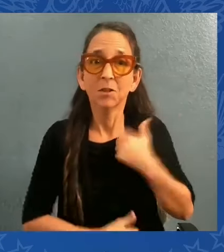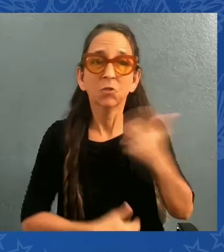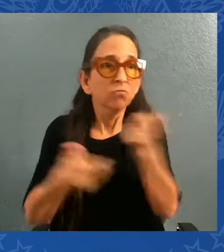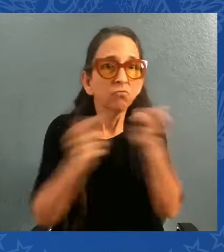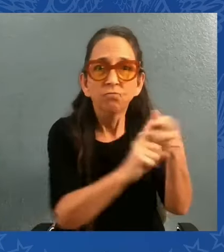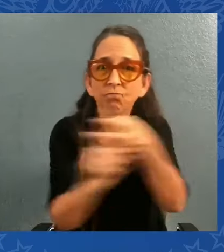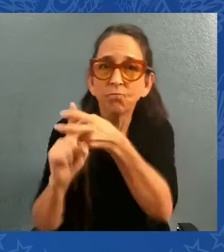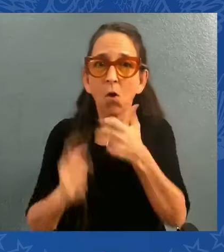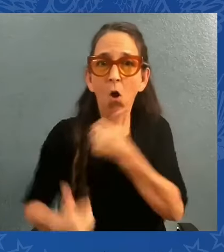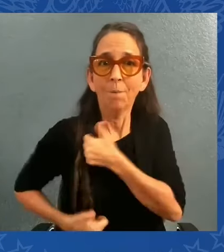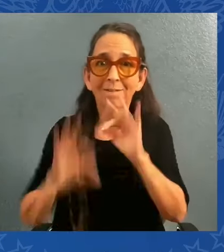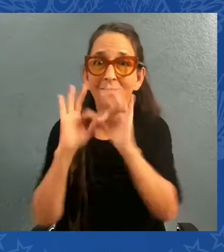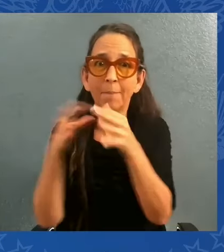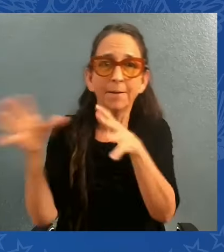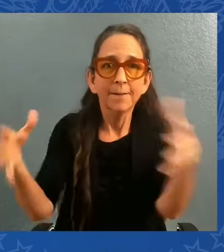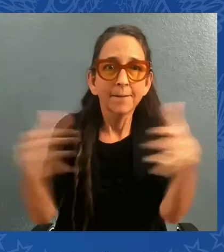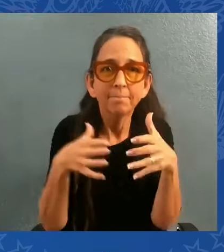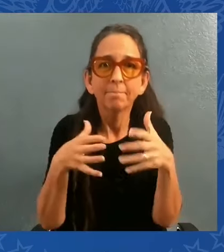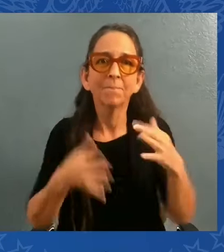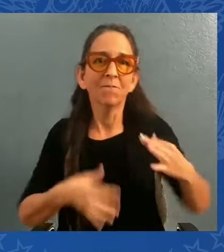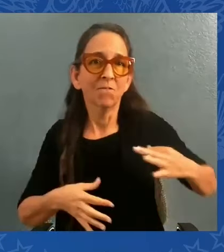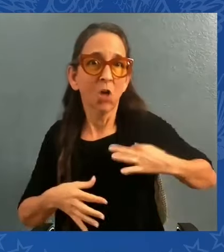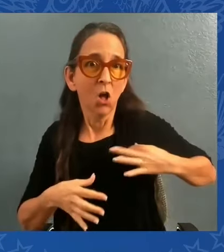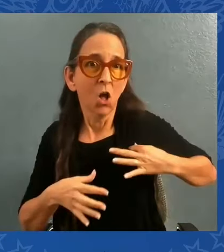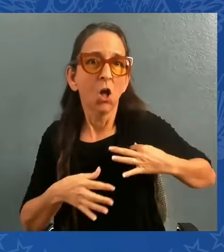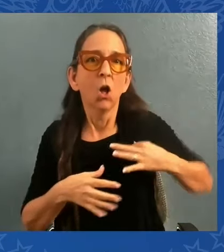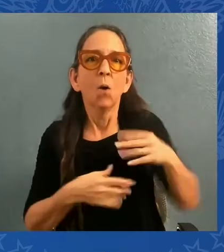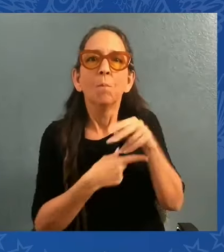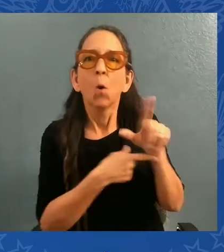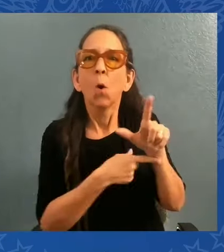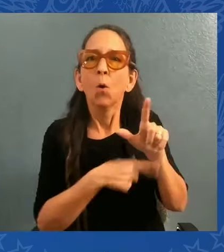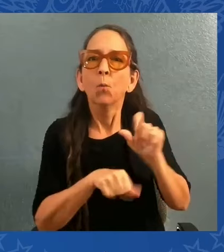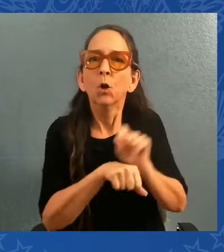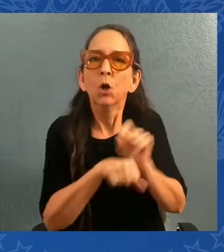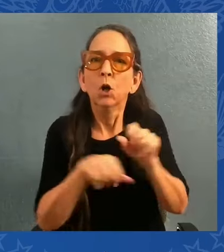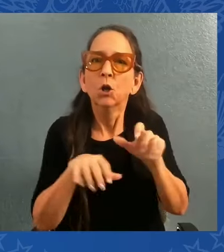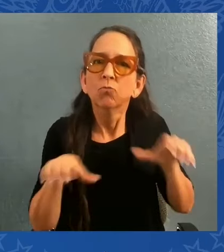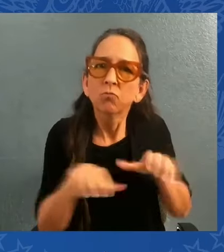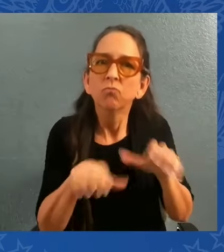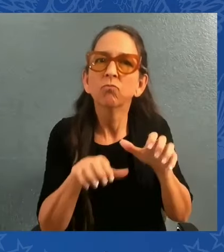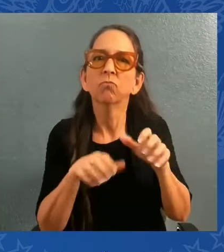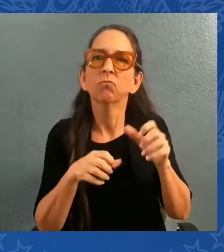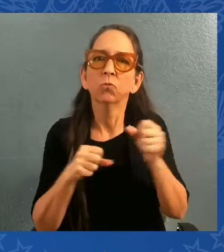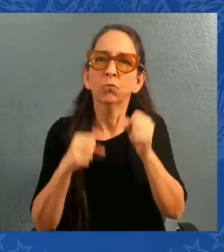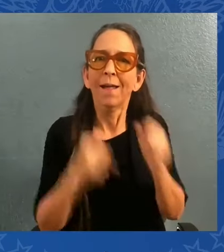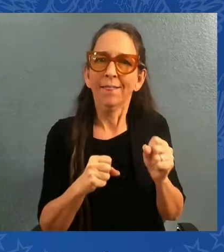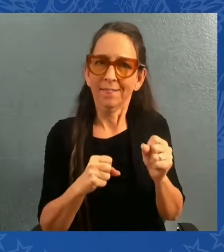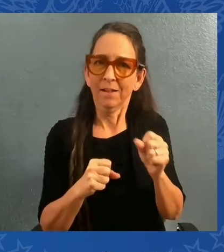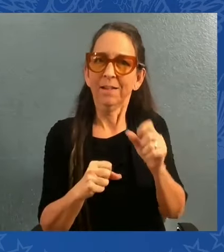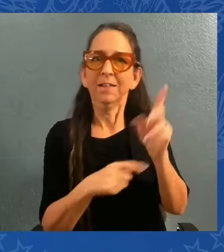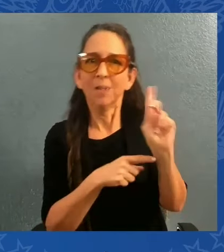workers, strengthening our nation and its democracy through public service. I'm thinking of Jeremy